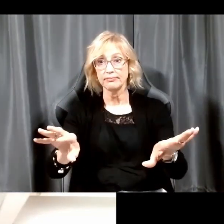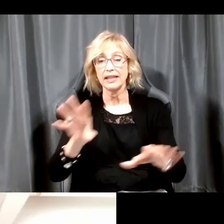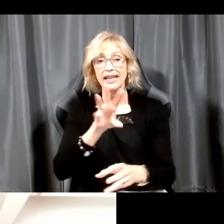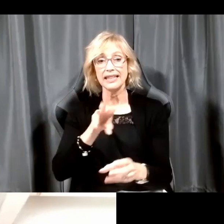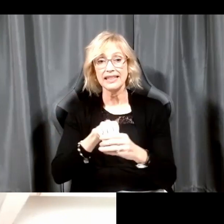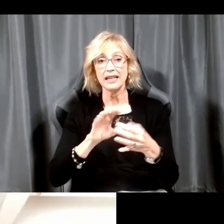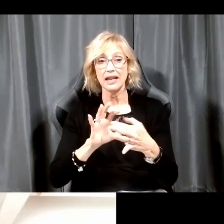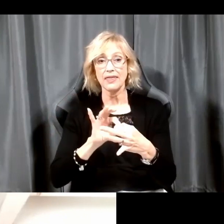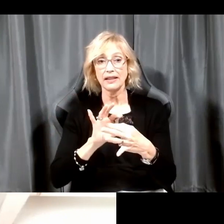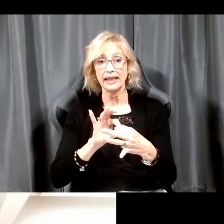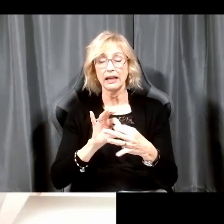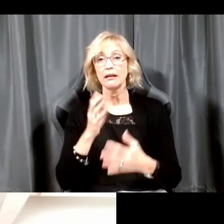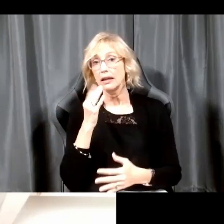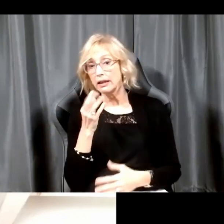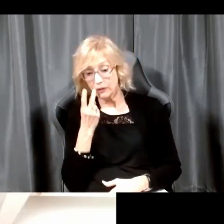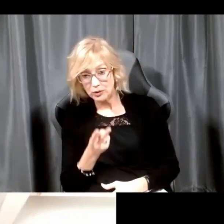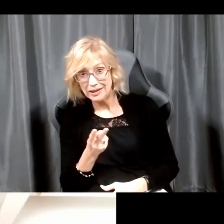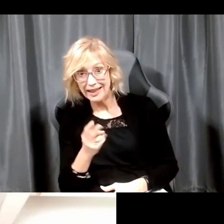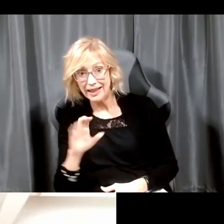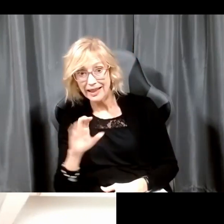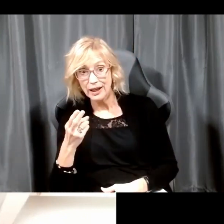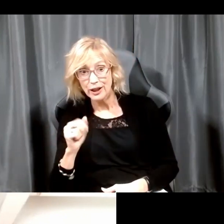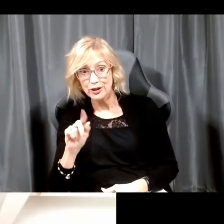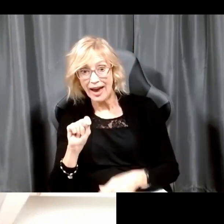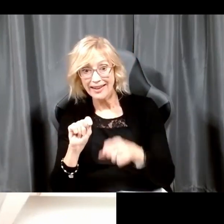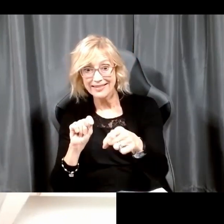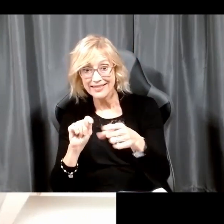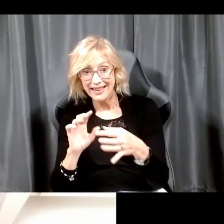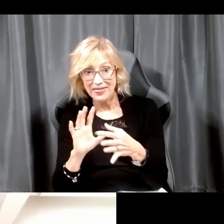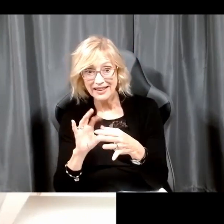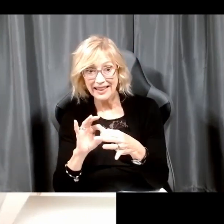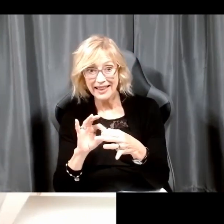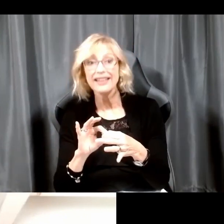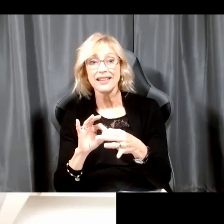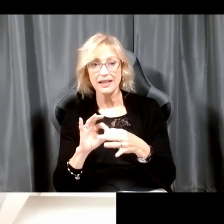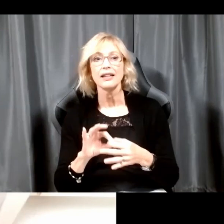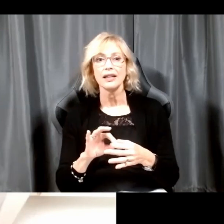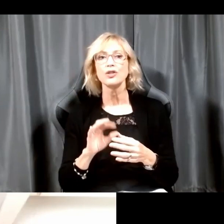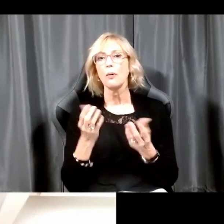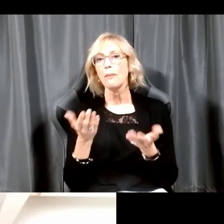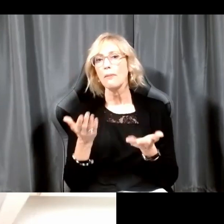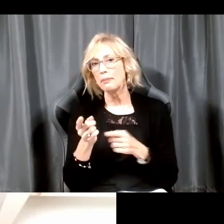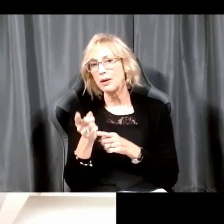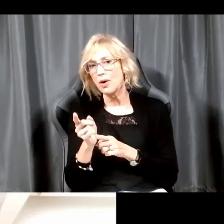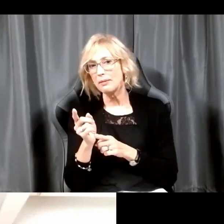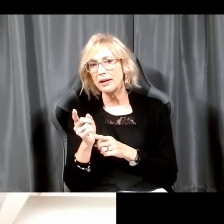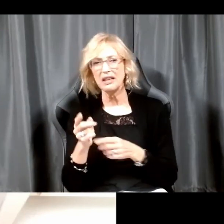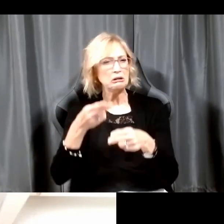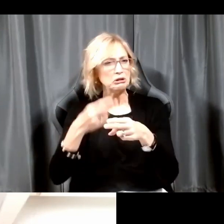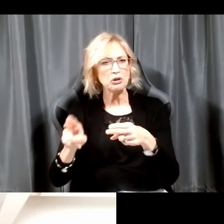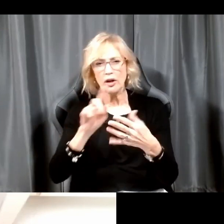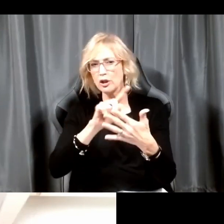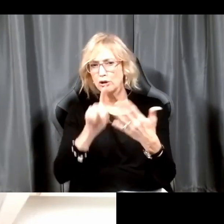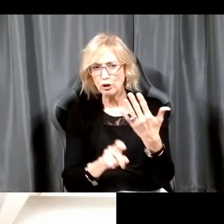as well. If you guys see it there in the chat, there's a link that Ginger posted. So if you want to take a quick minute, it's a short survey. It